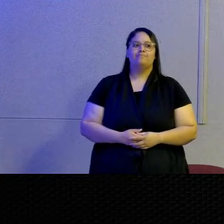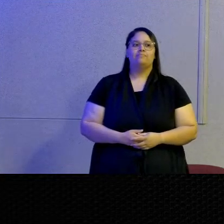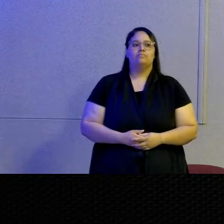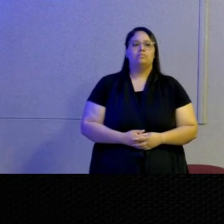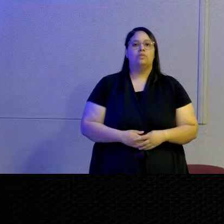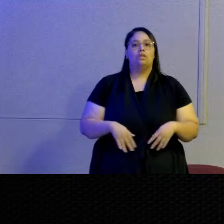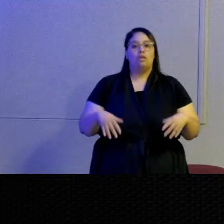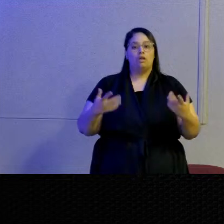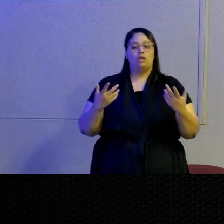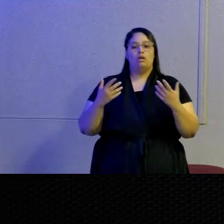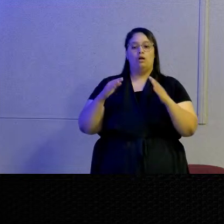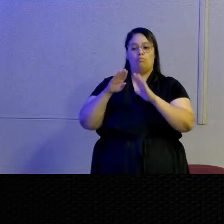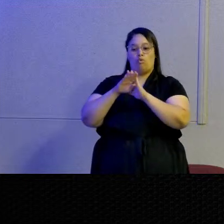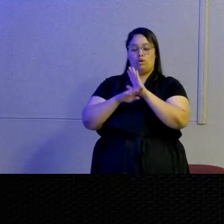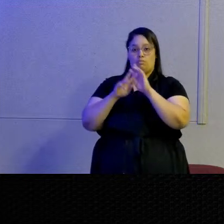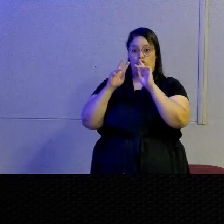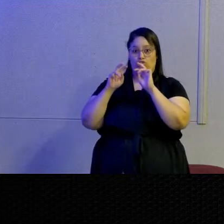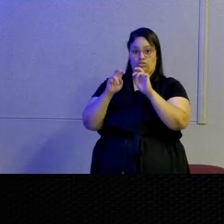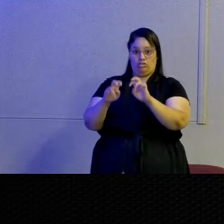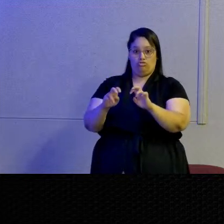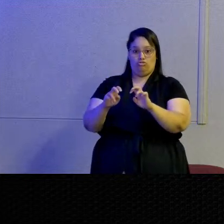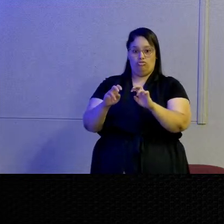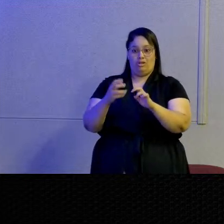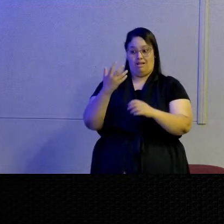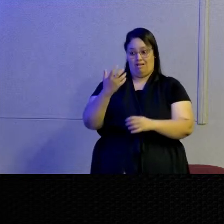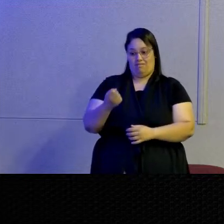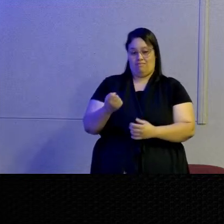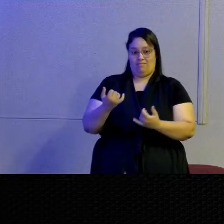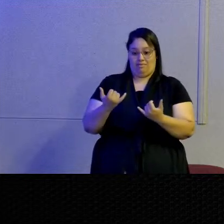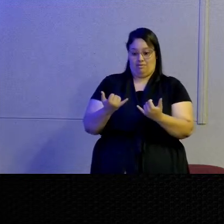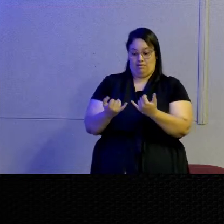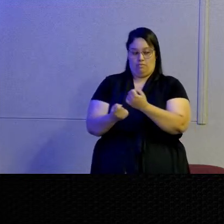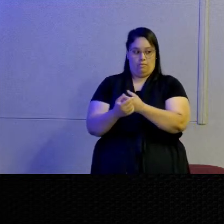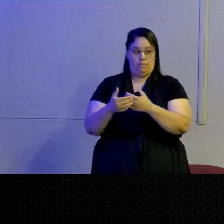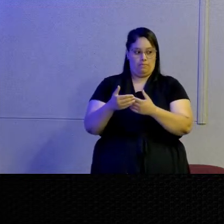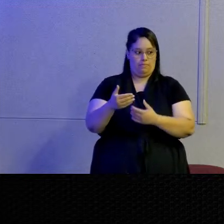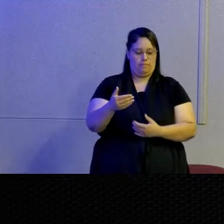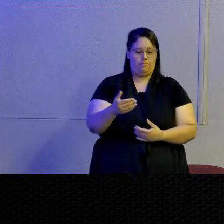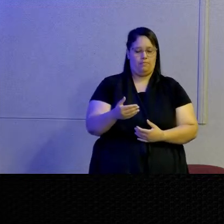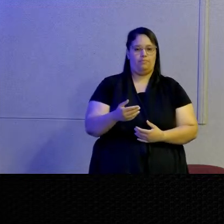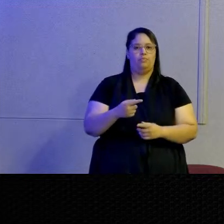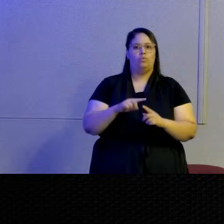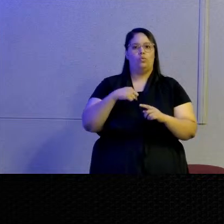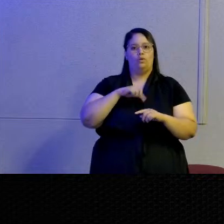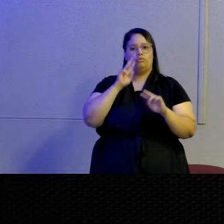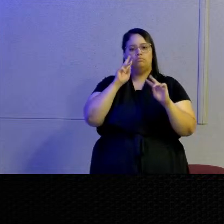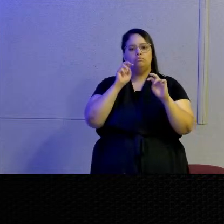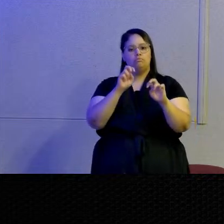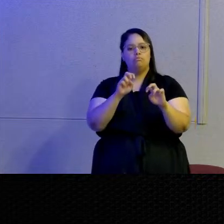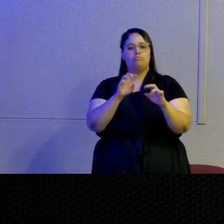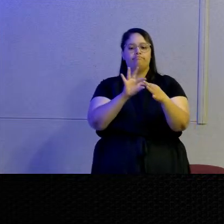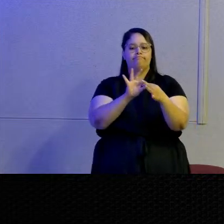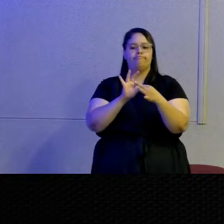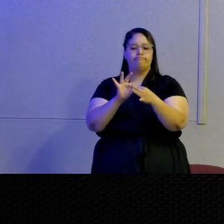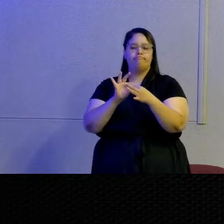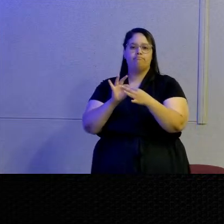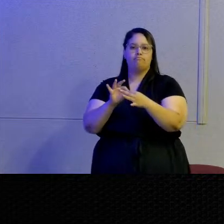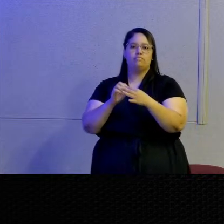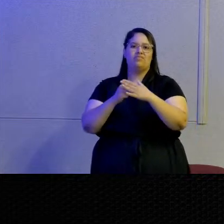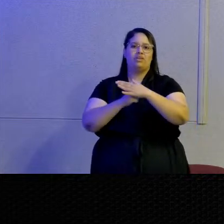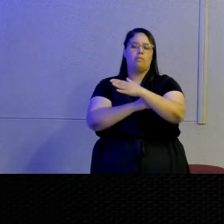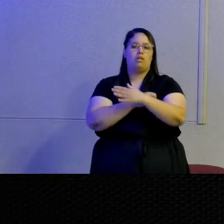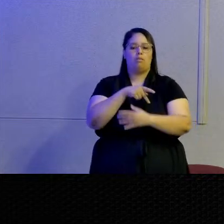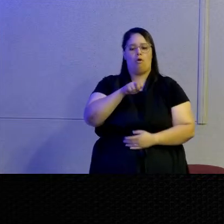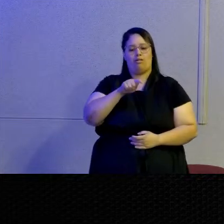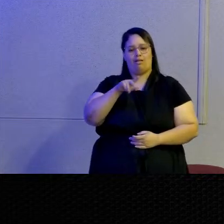whole research program taking place now where we look at the interactions of the fundamental